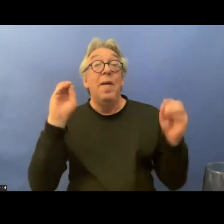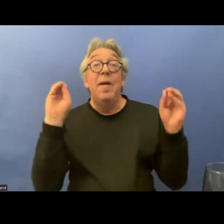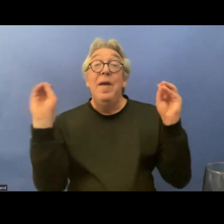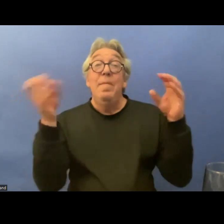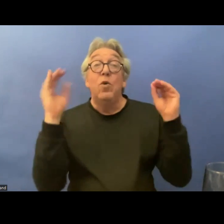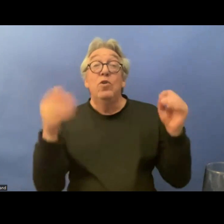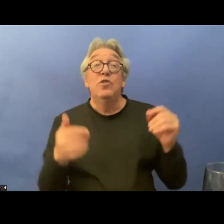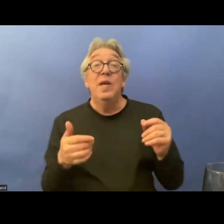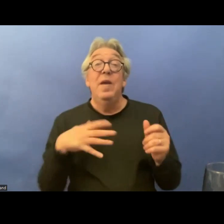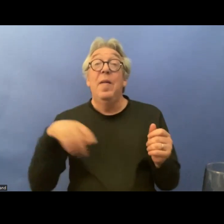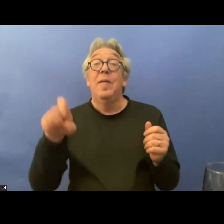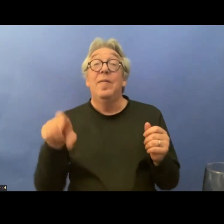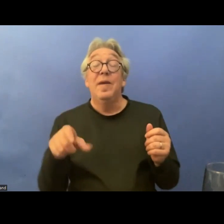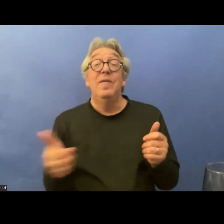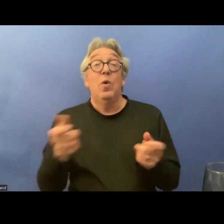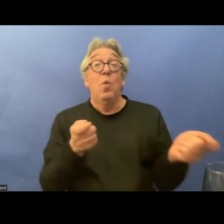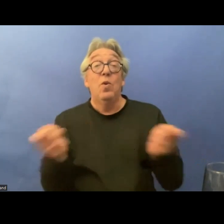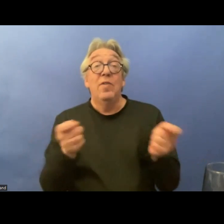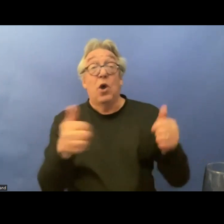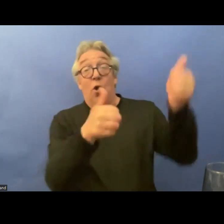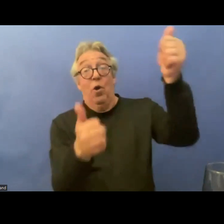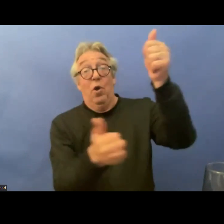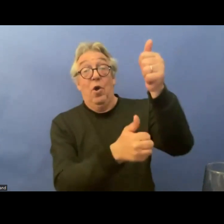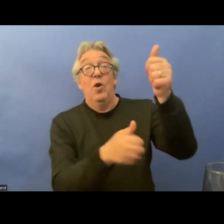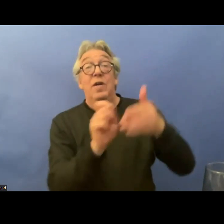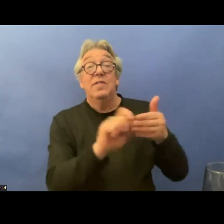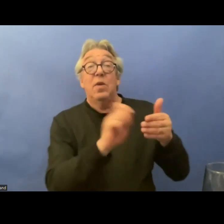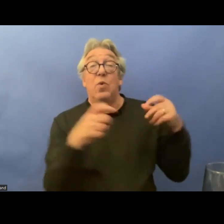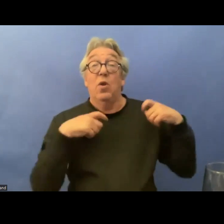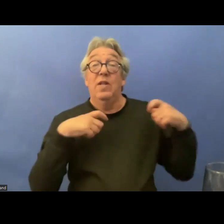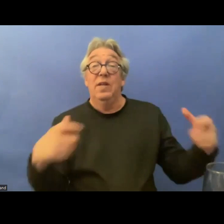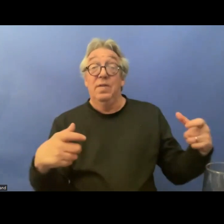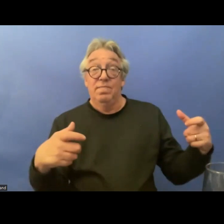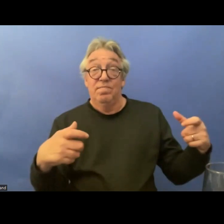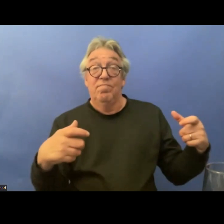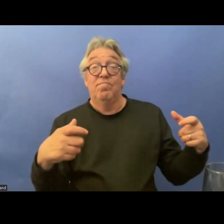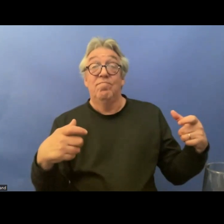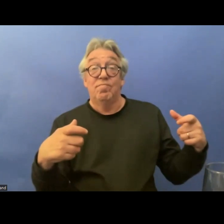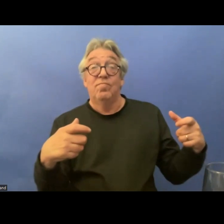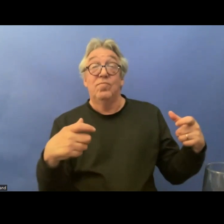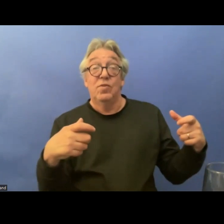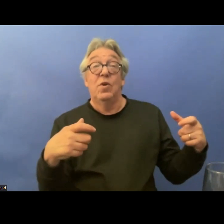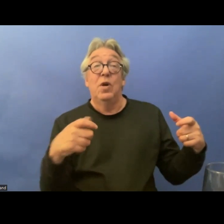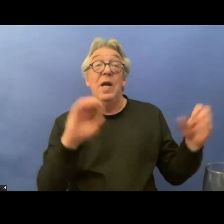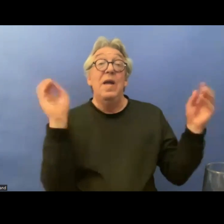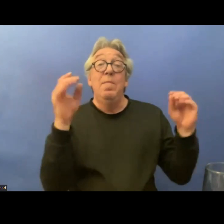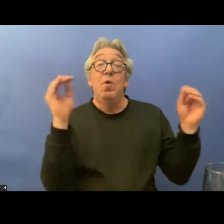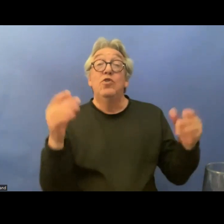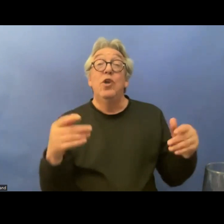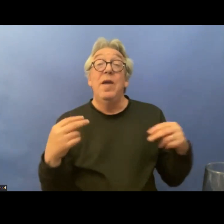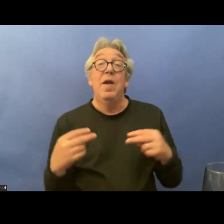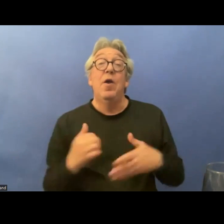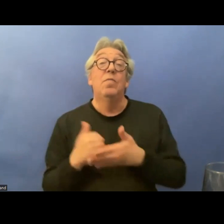It was the Undersecretary General for Humanitarian Affairs for OCHA, the flagship initiative, which is specifically around a step